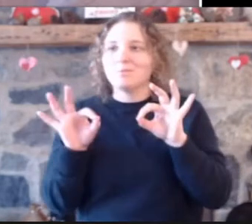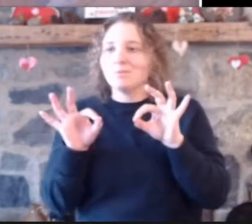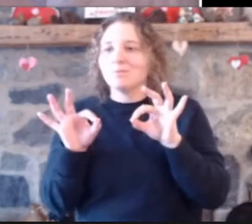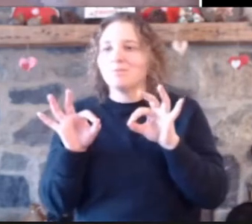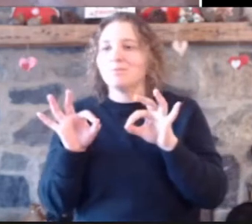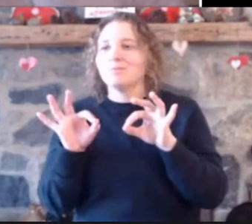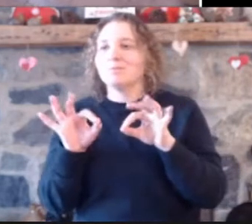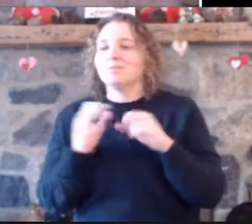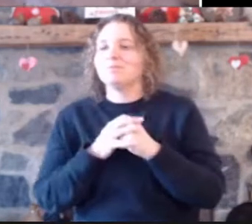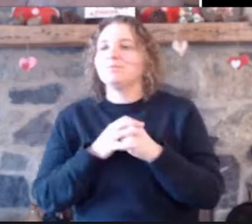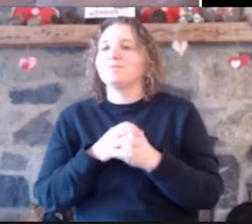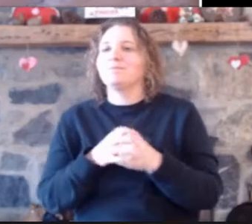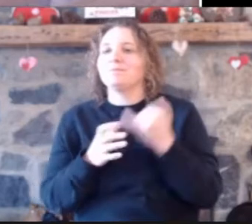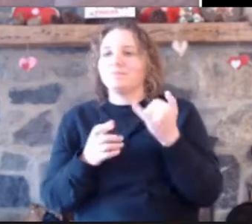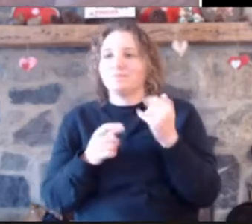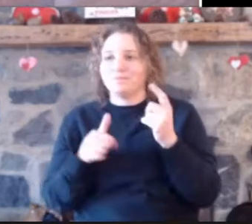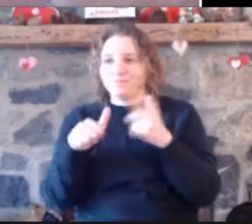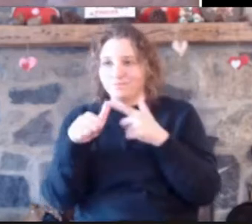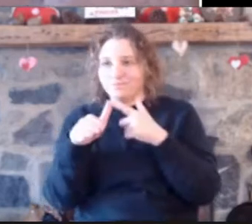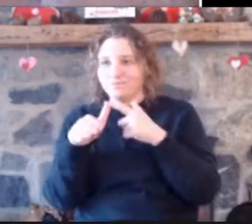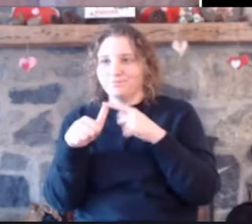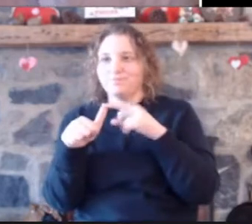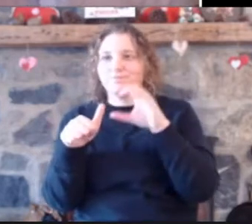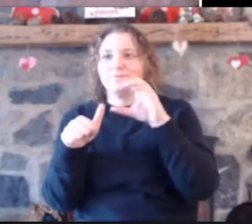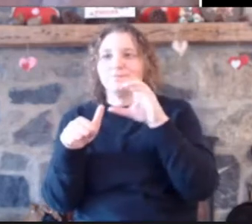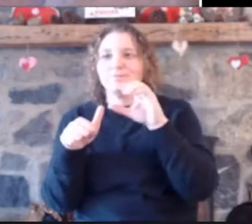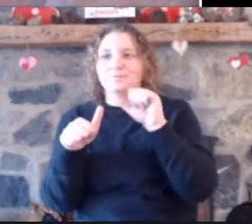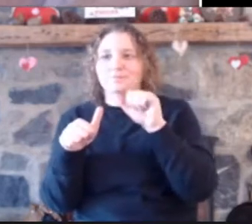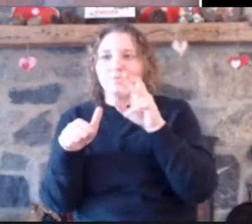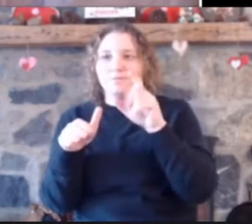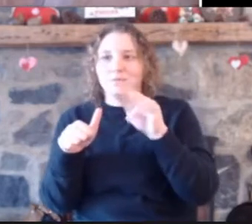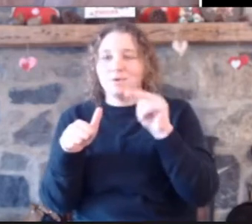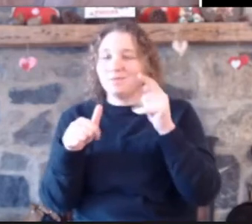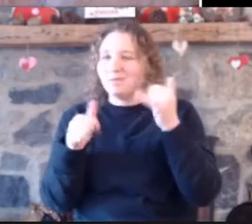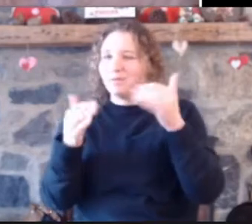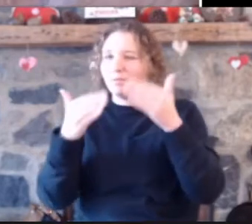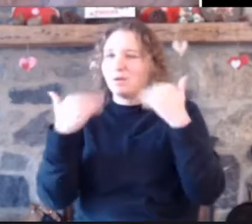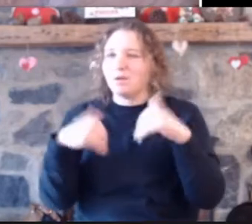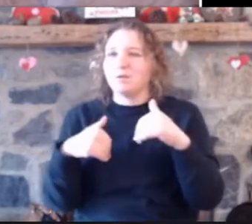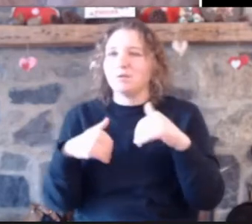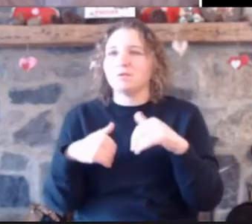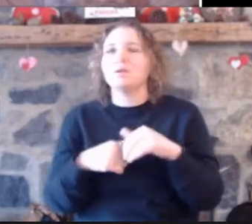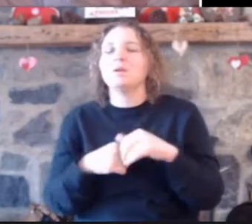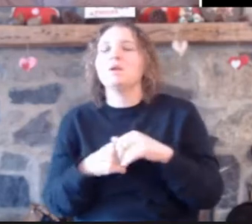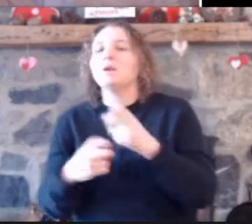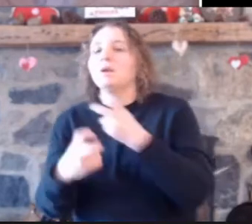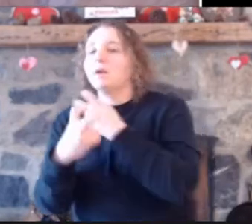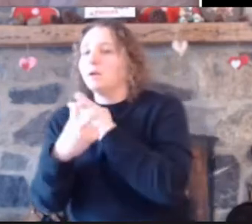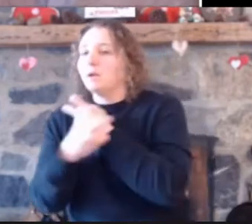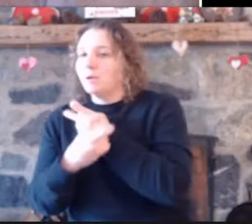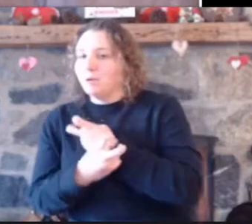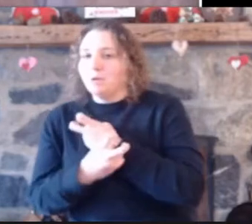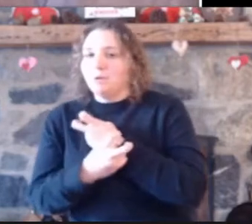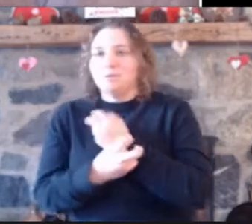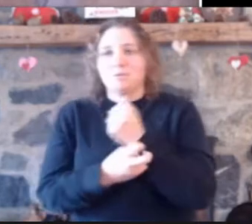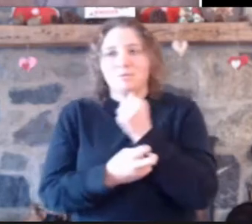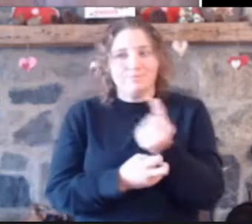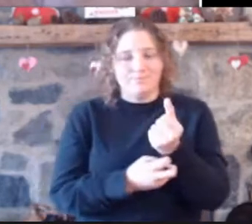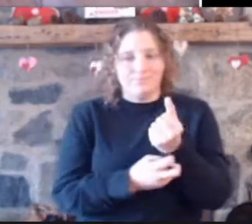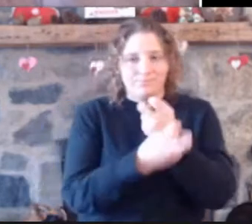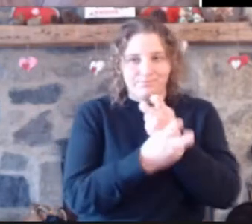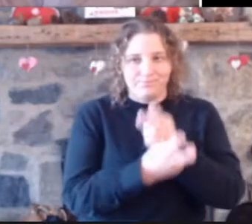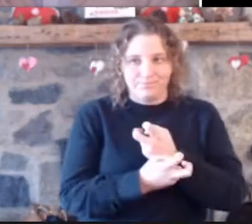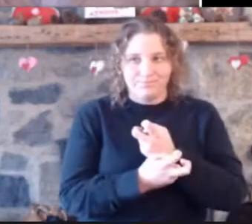do we find? First area, Precambrian, Cambrian, we just find them after their kind. Next issue, invertebrate to vertebrate. This is from biology, Miller and Levine,